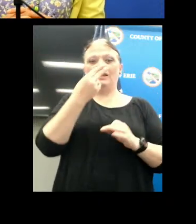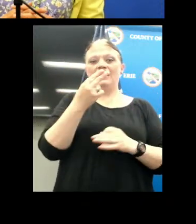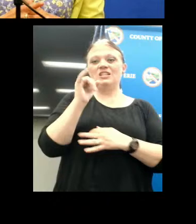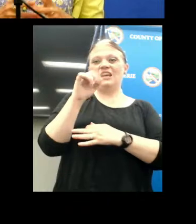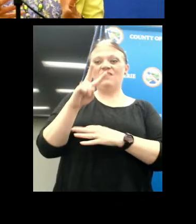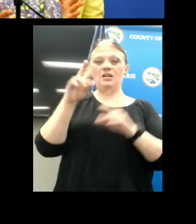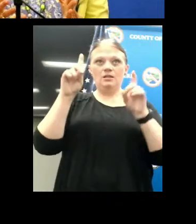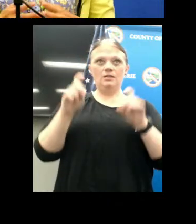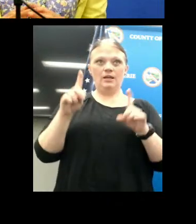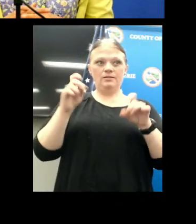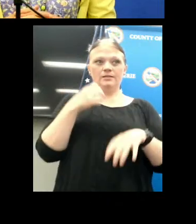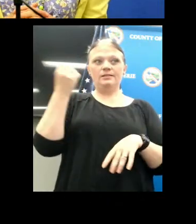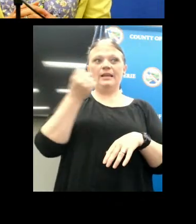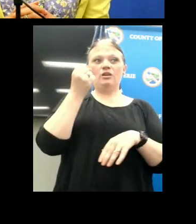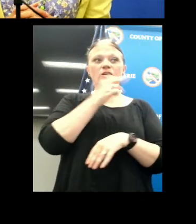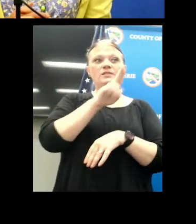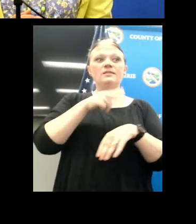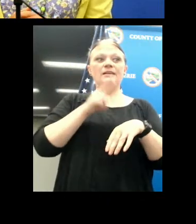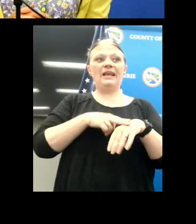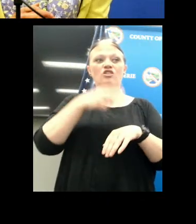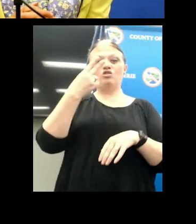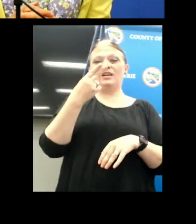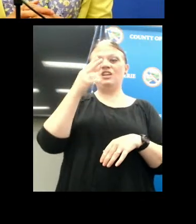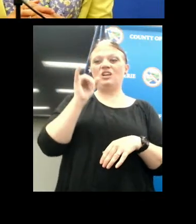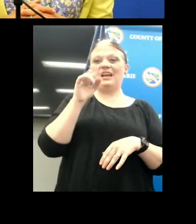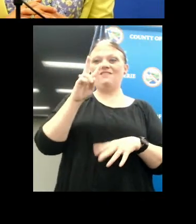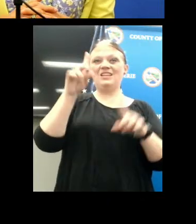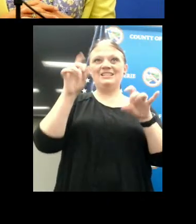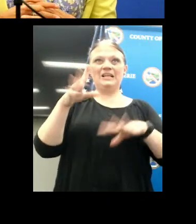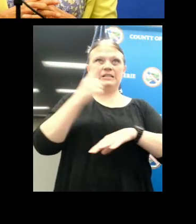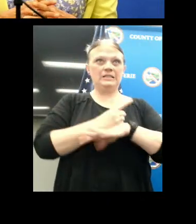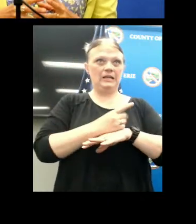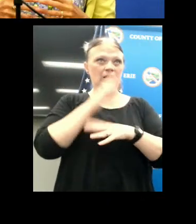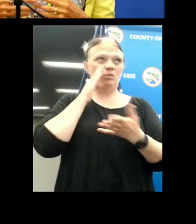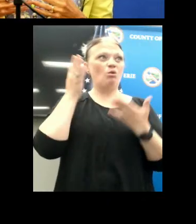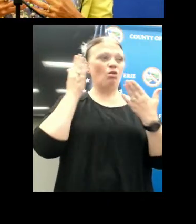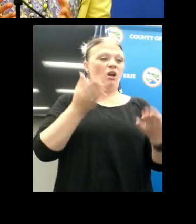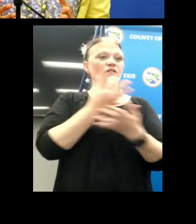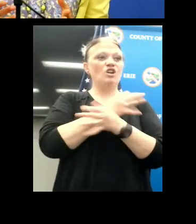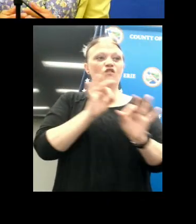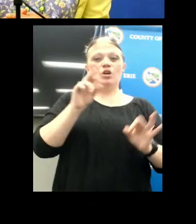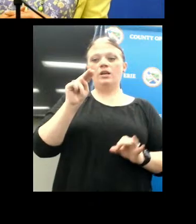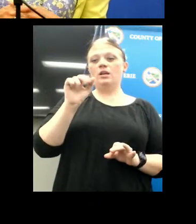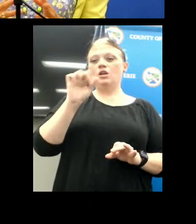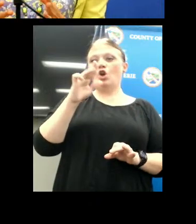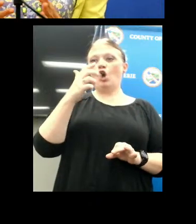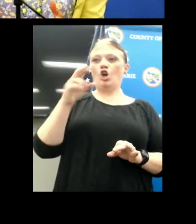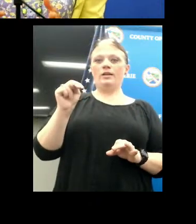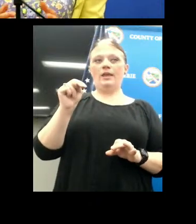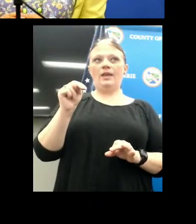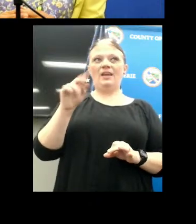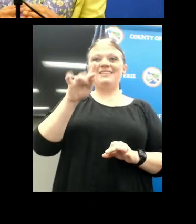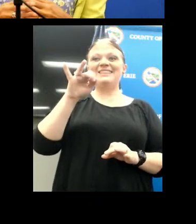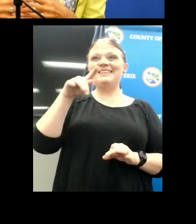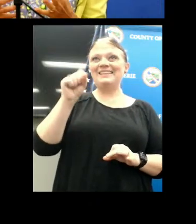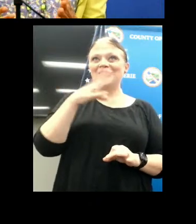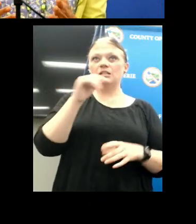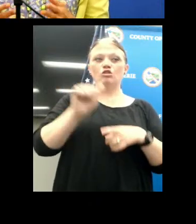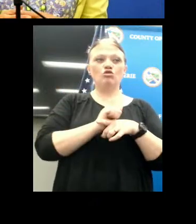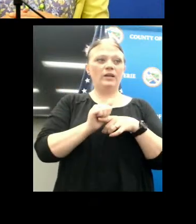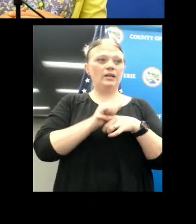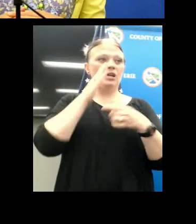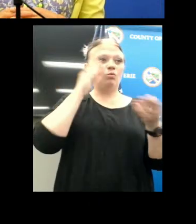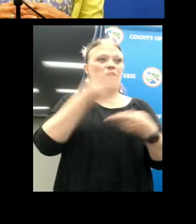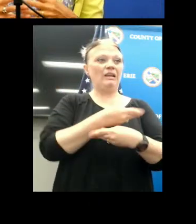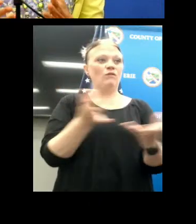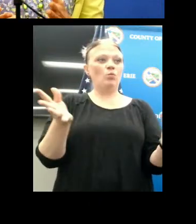testing. Saturday is National HIV Testing Day. We're going to be offering free Narcan kits and Narcan training. We're going to be giving